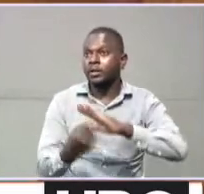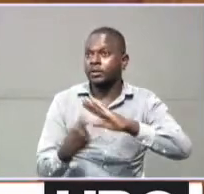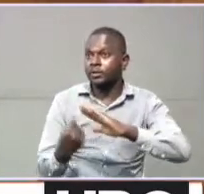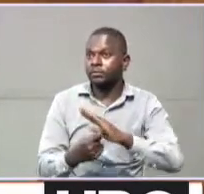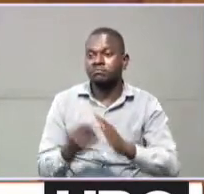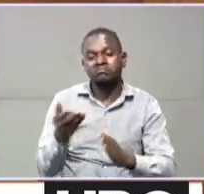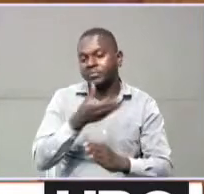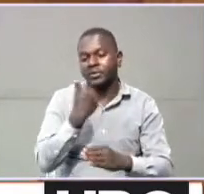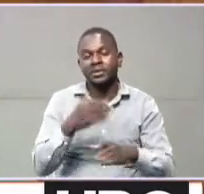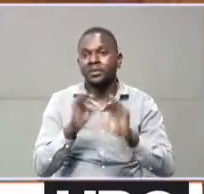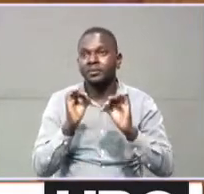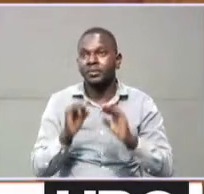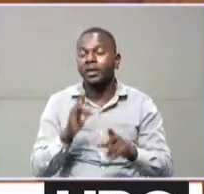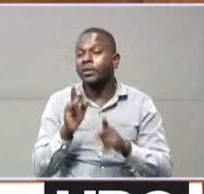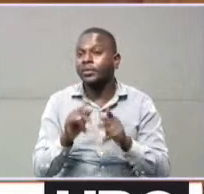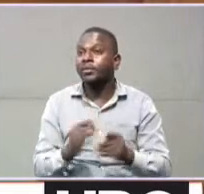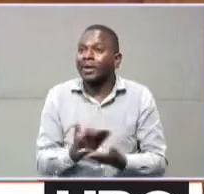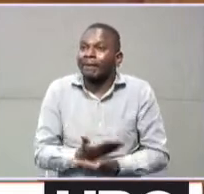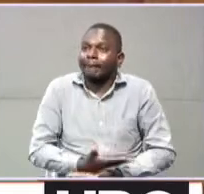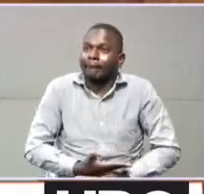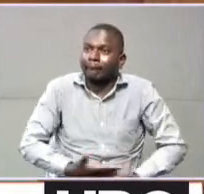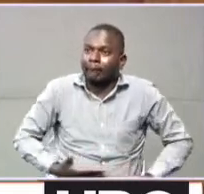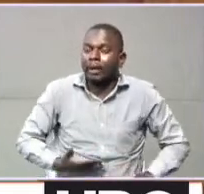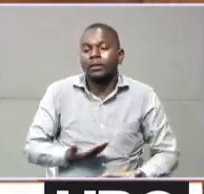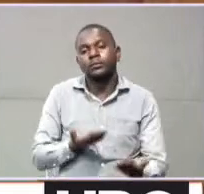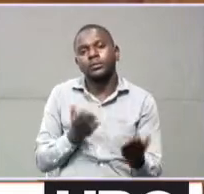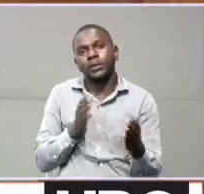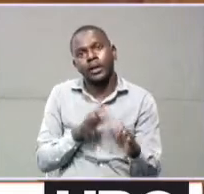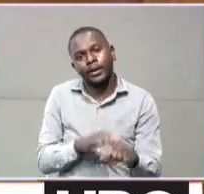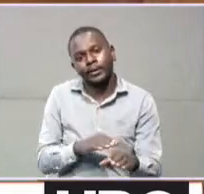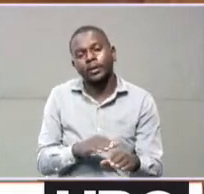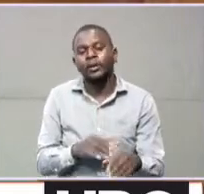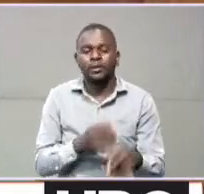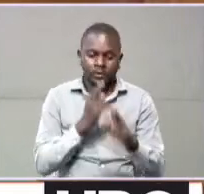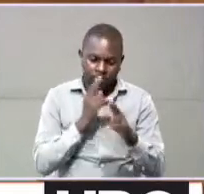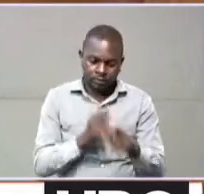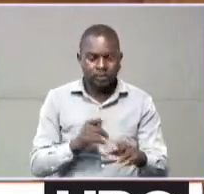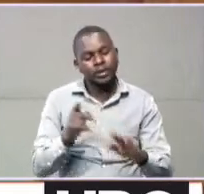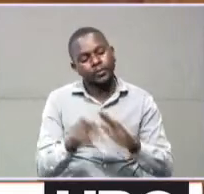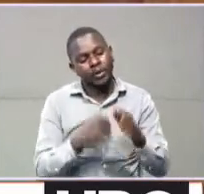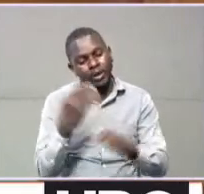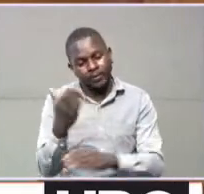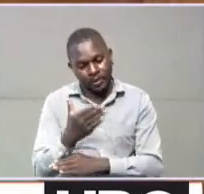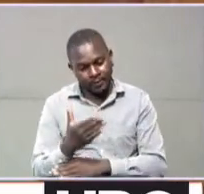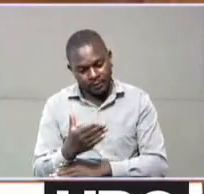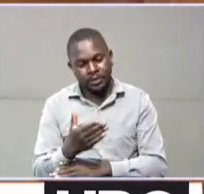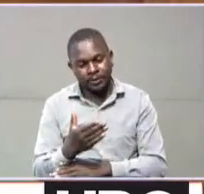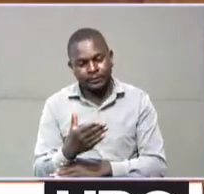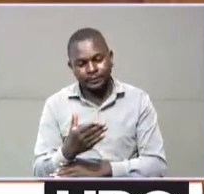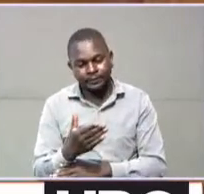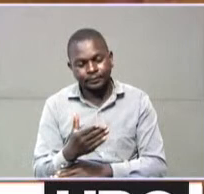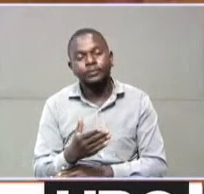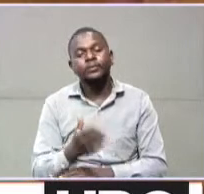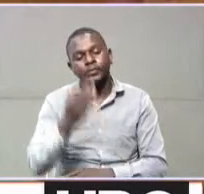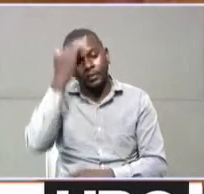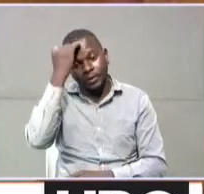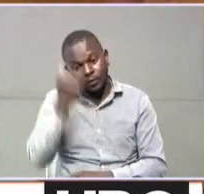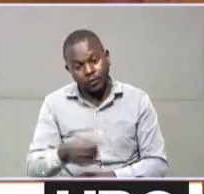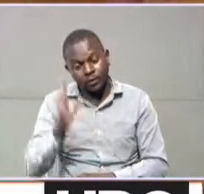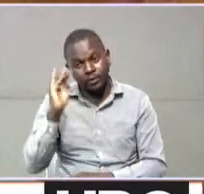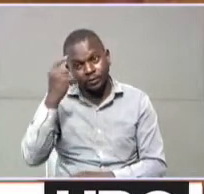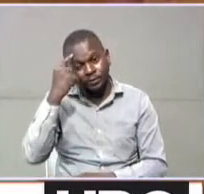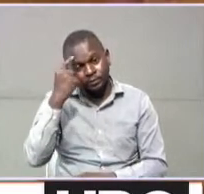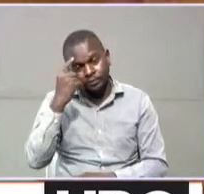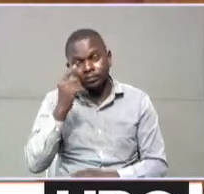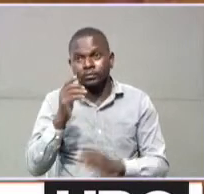not any better and people are hungry and dying right on our prime minister why is government